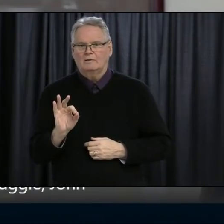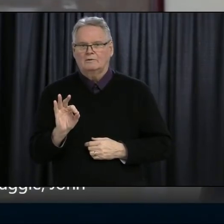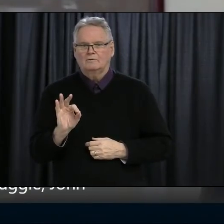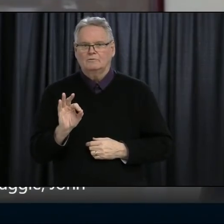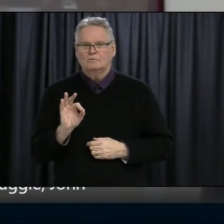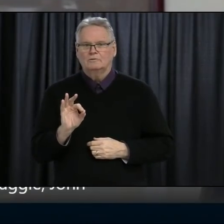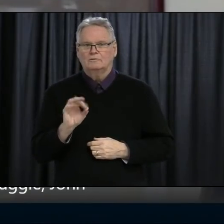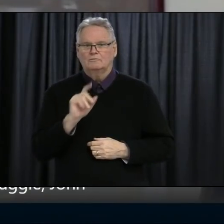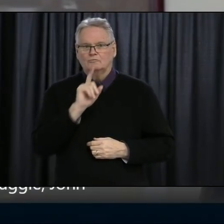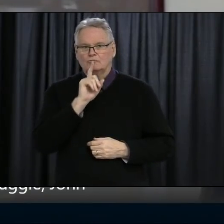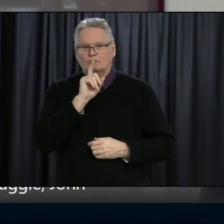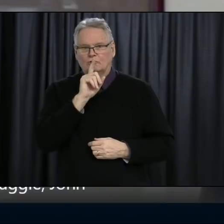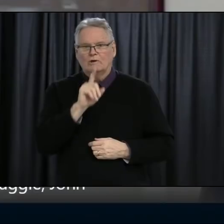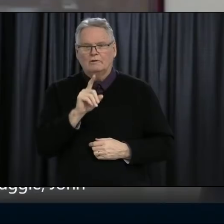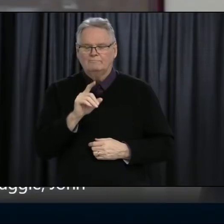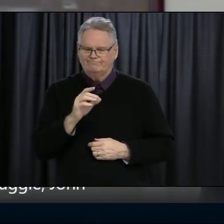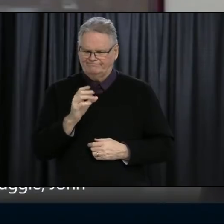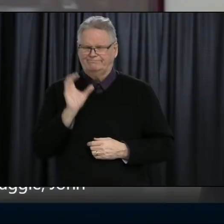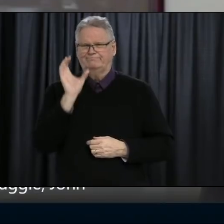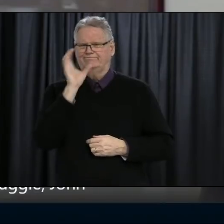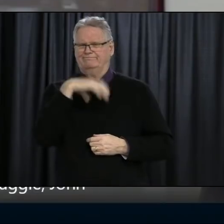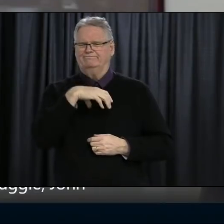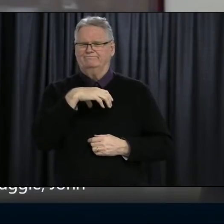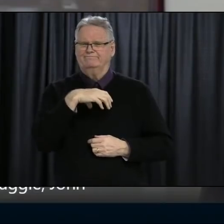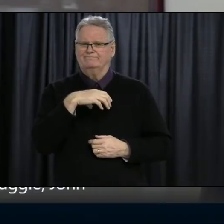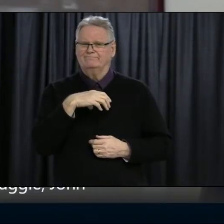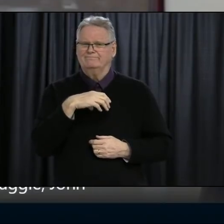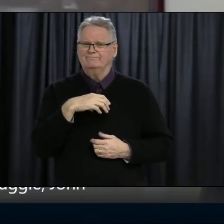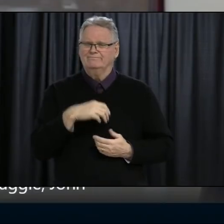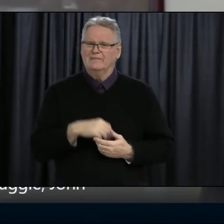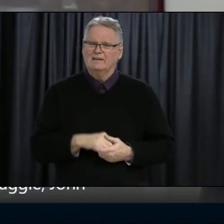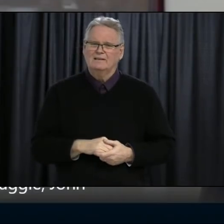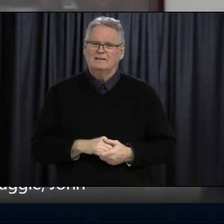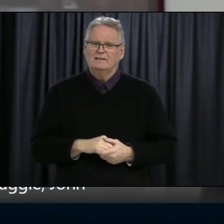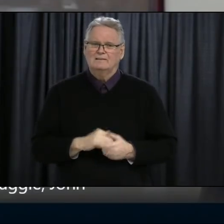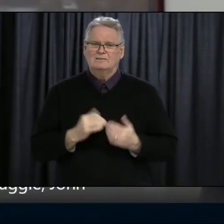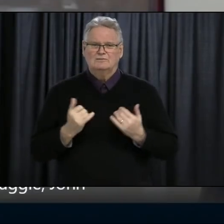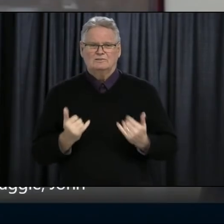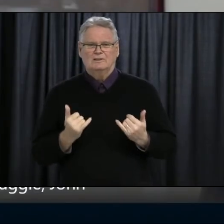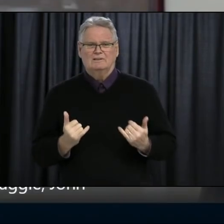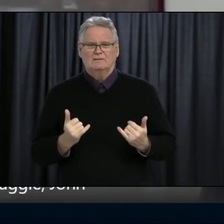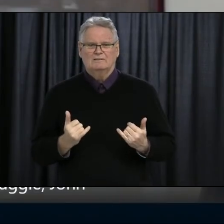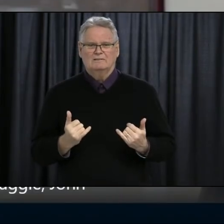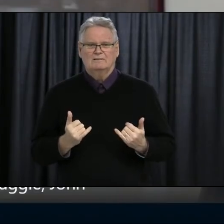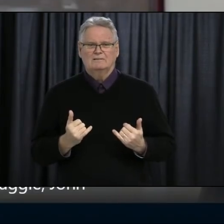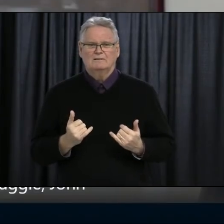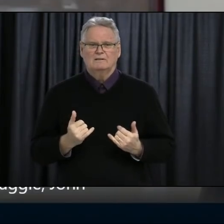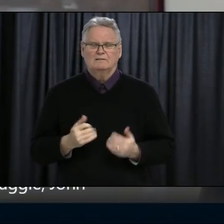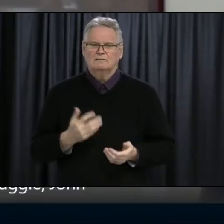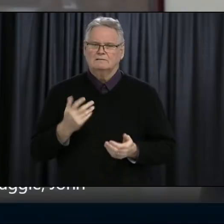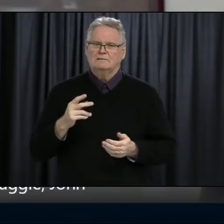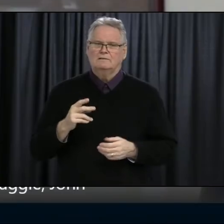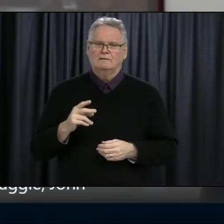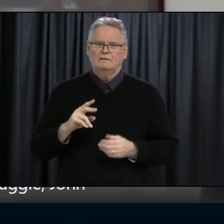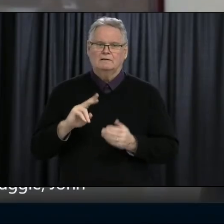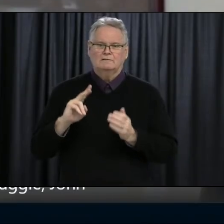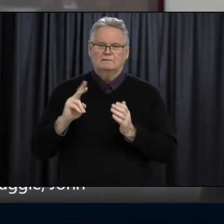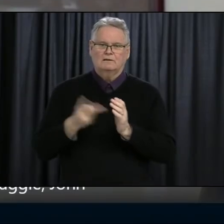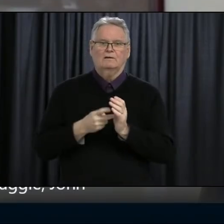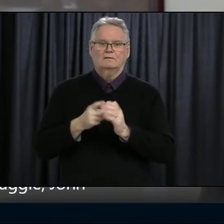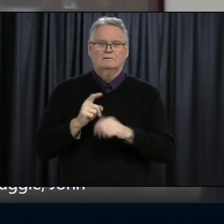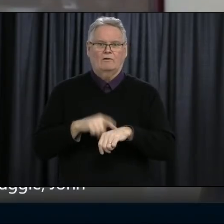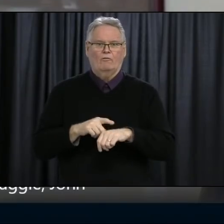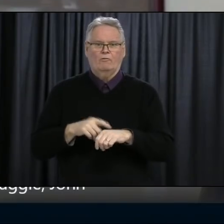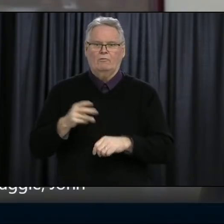are we seeing the second highest daily total since the cluster at the funeral home, but the anxiety and the fear